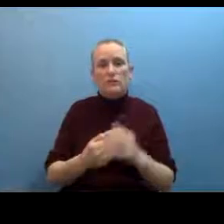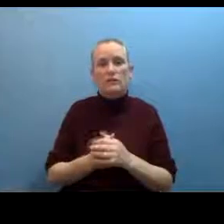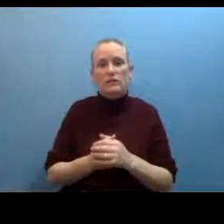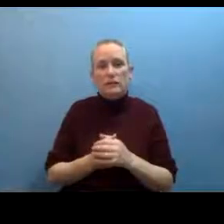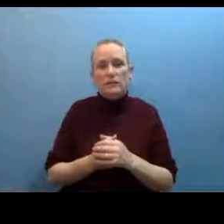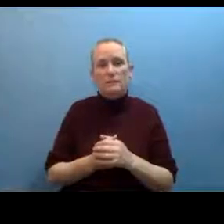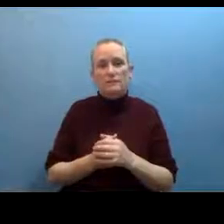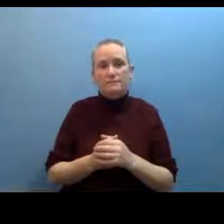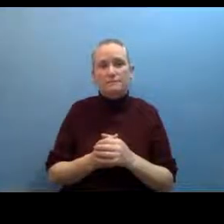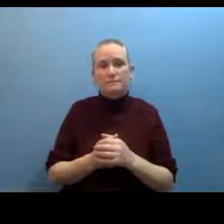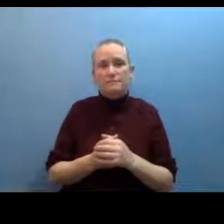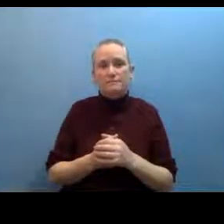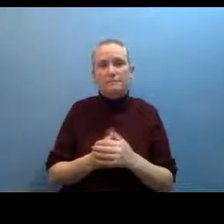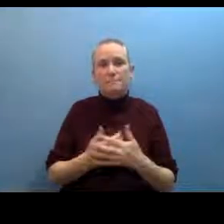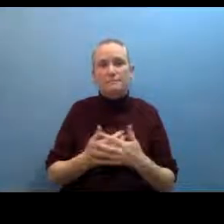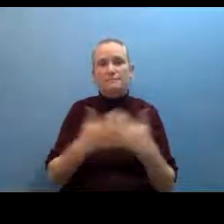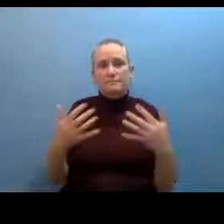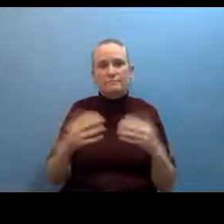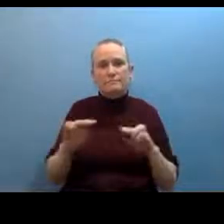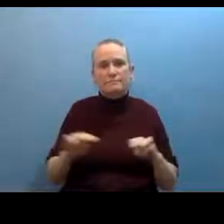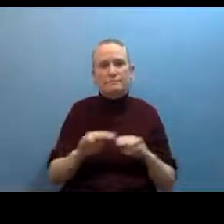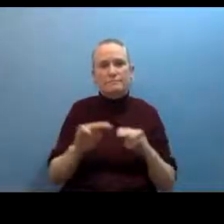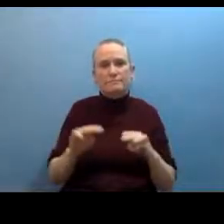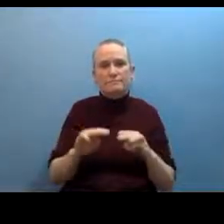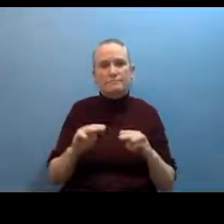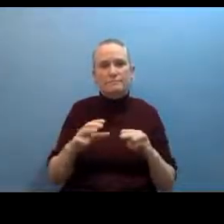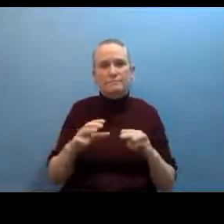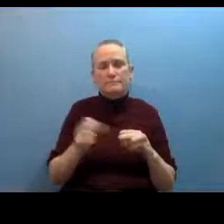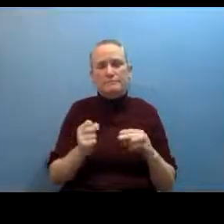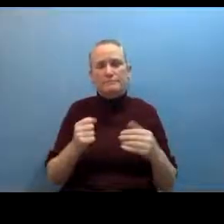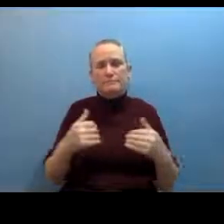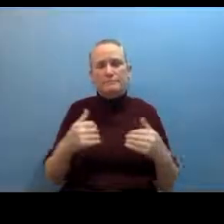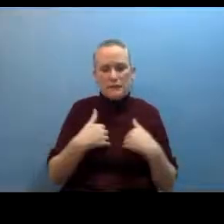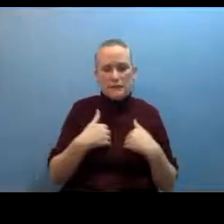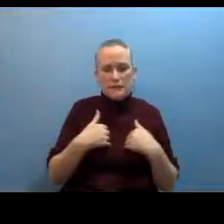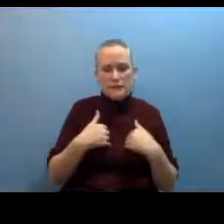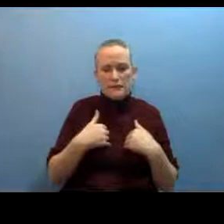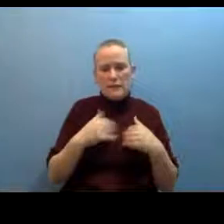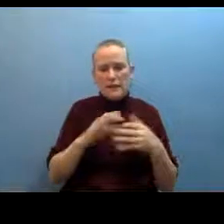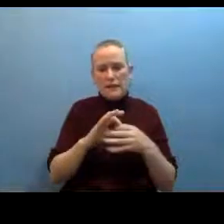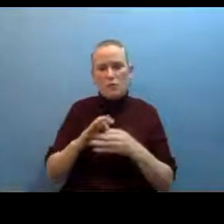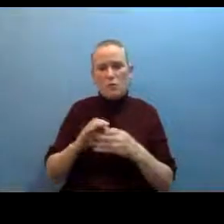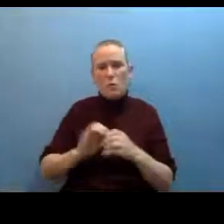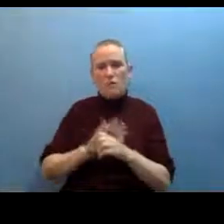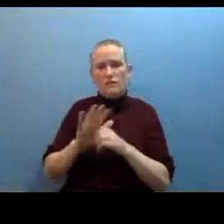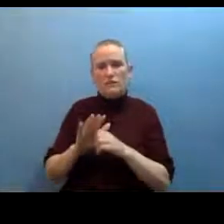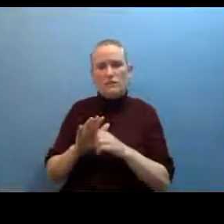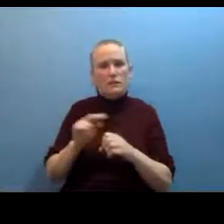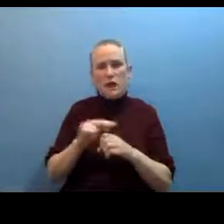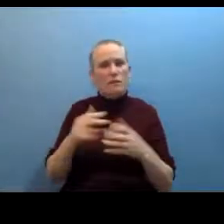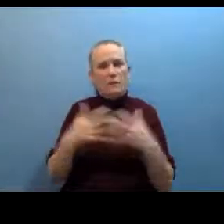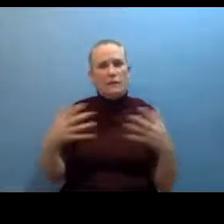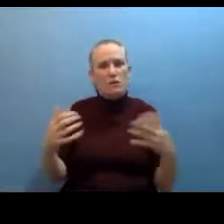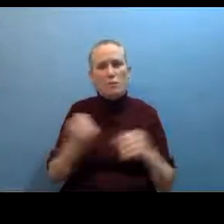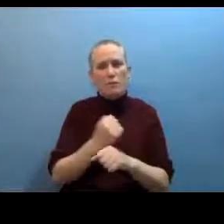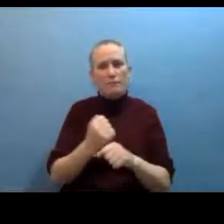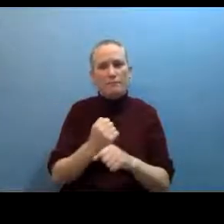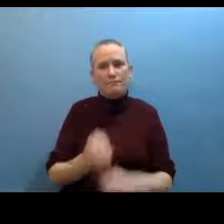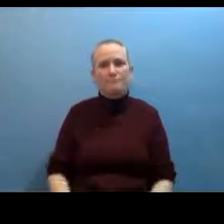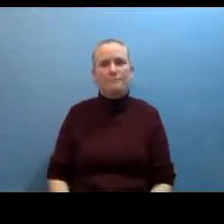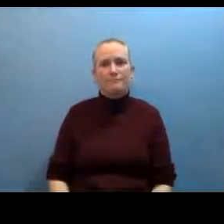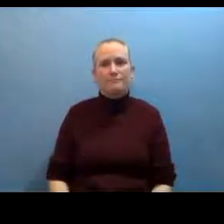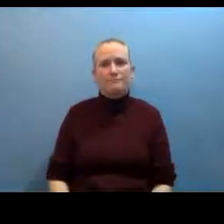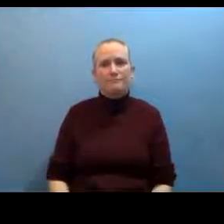of people presenting with anxieties or concerns purely due to COVID was not a huge number.